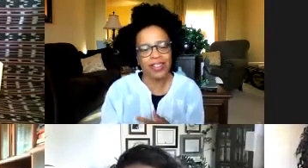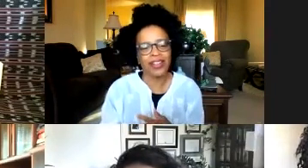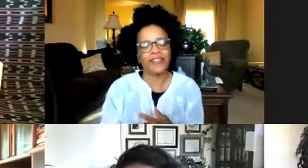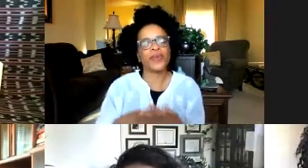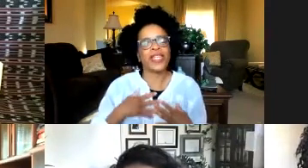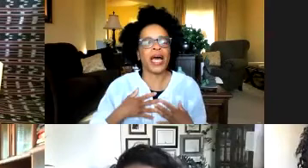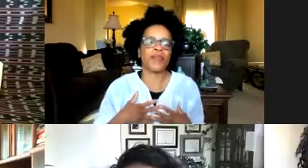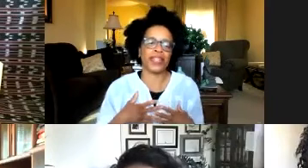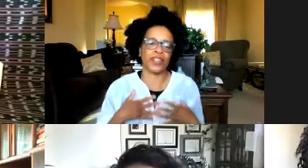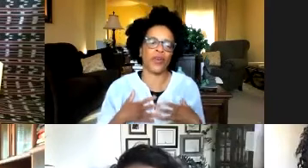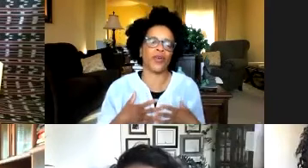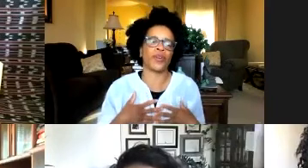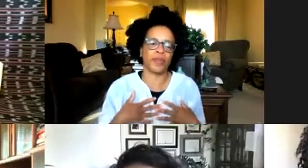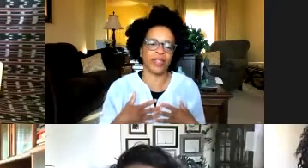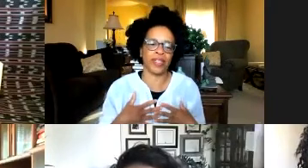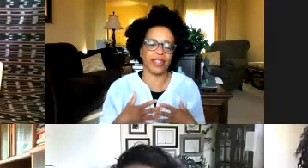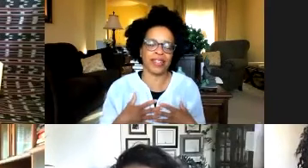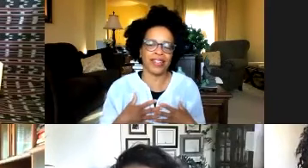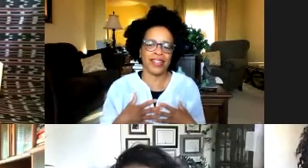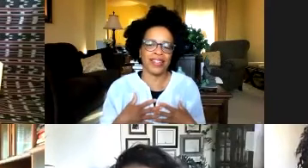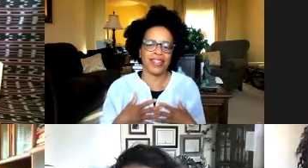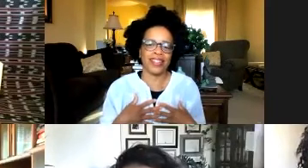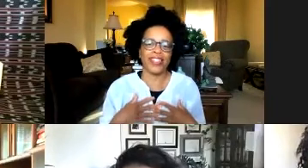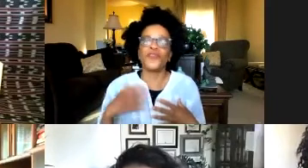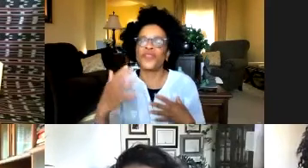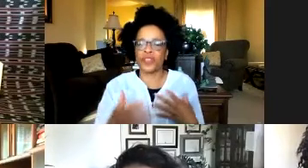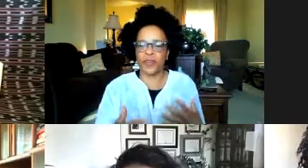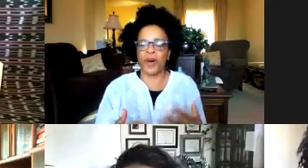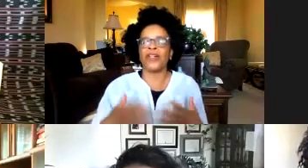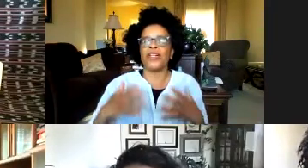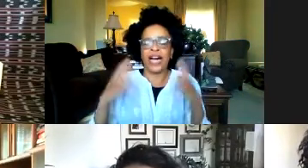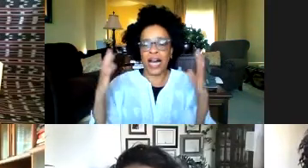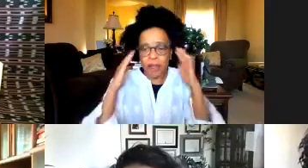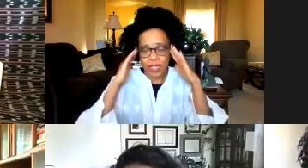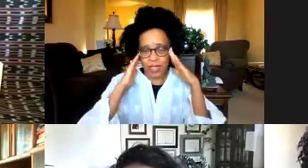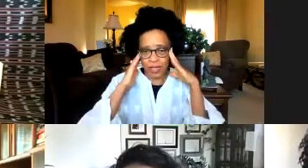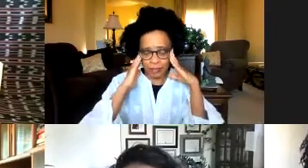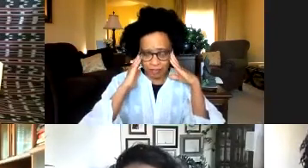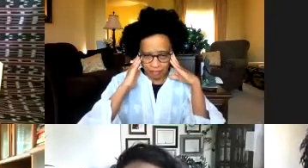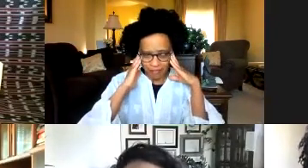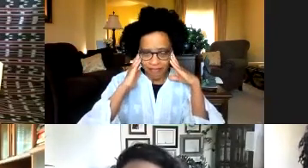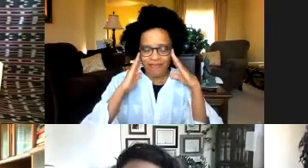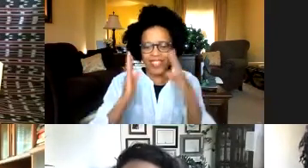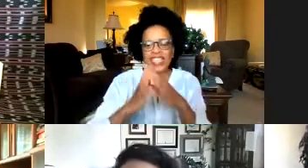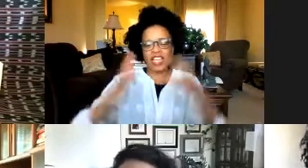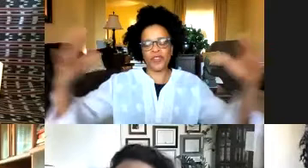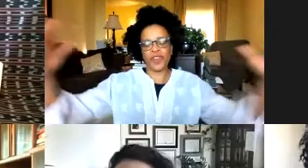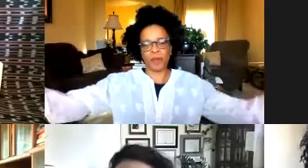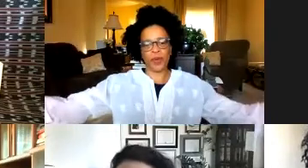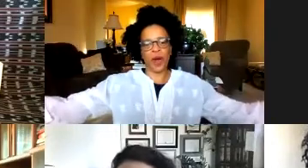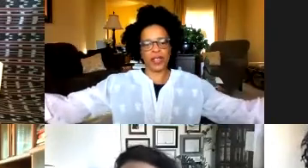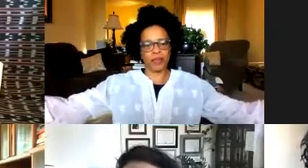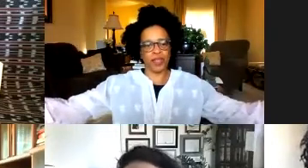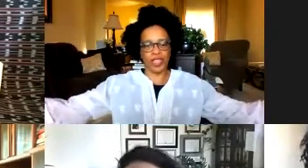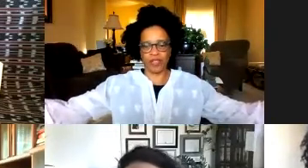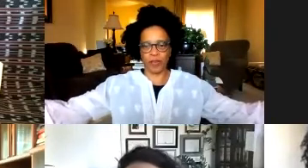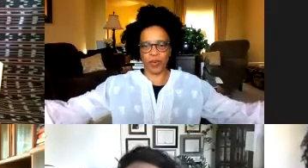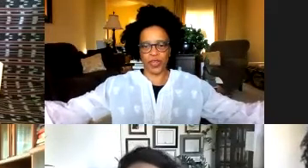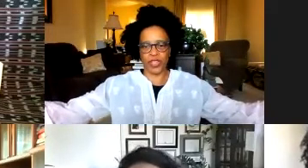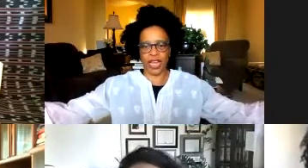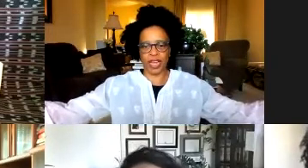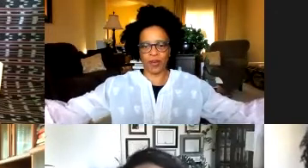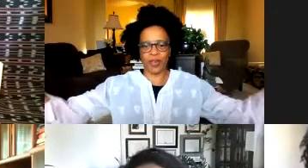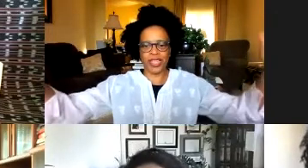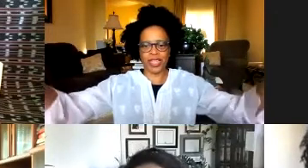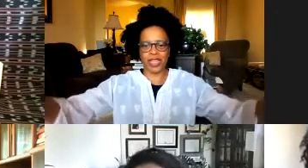other. Feel what's happening in your own community. First of all, I'm seeing that you've got a broad community of